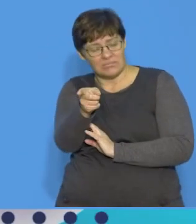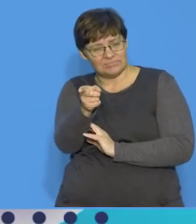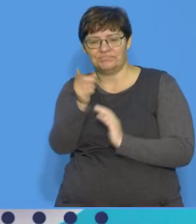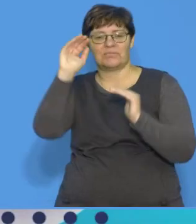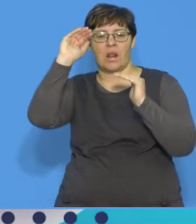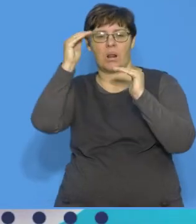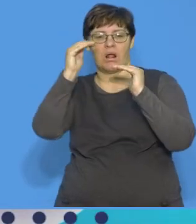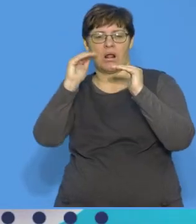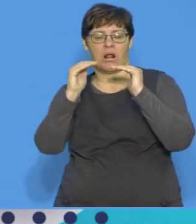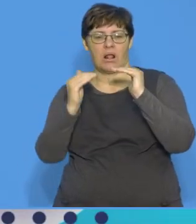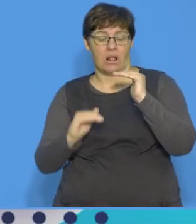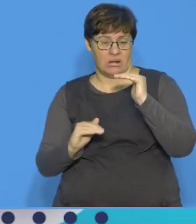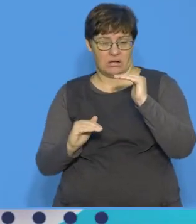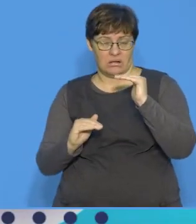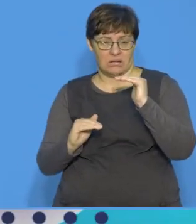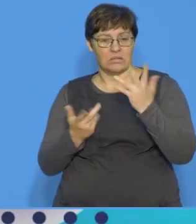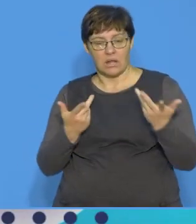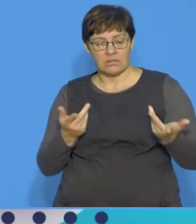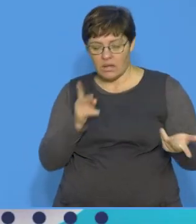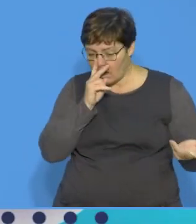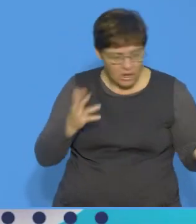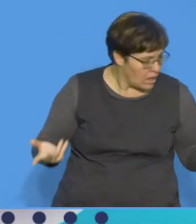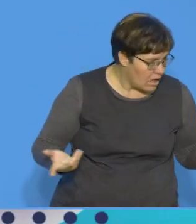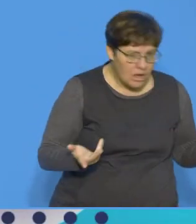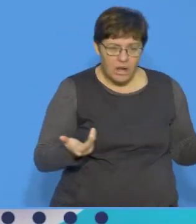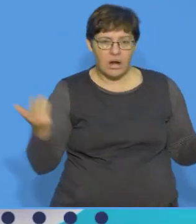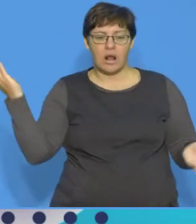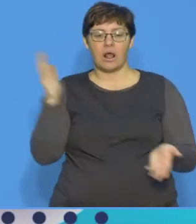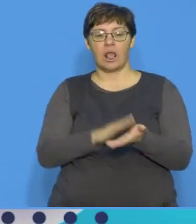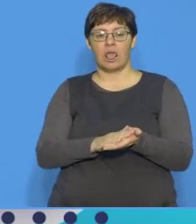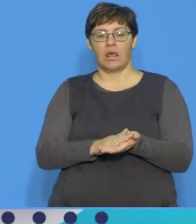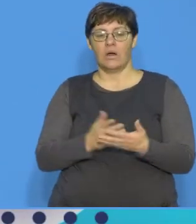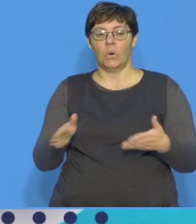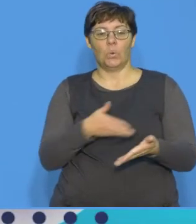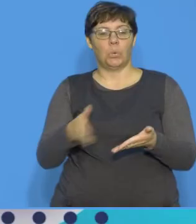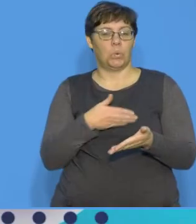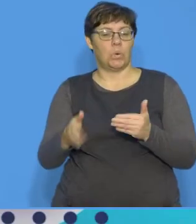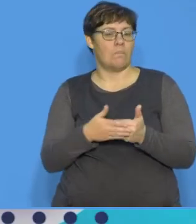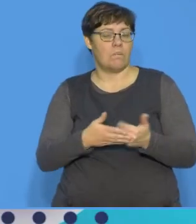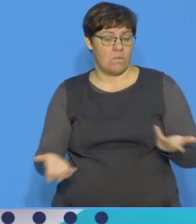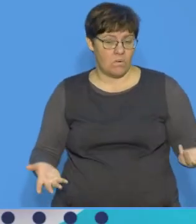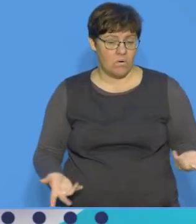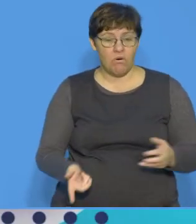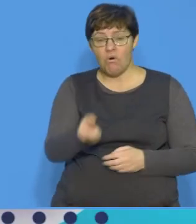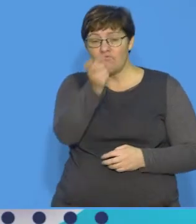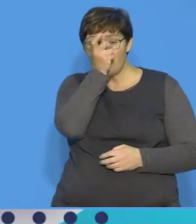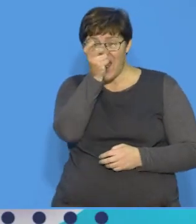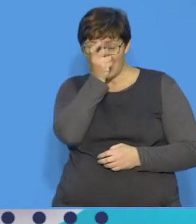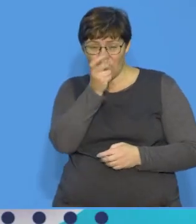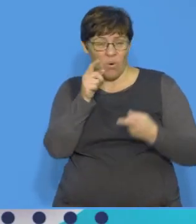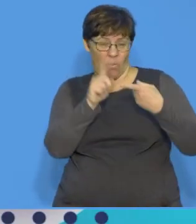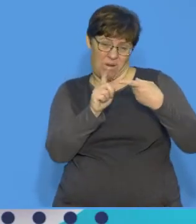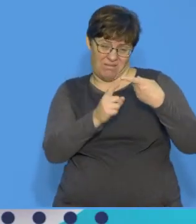rate down until we're starting to see extinctions happening. And the rhinos are just one very